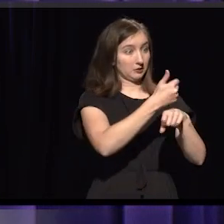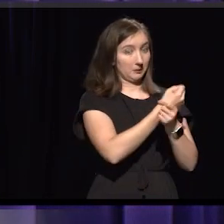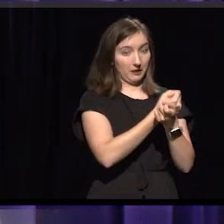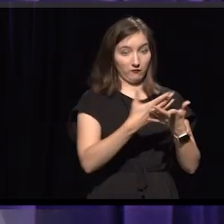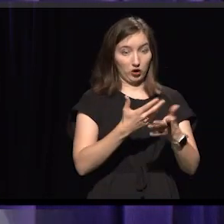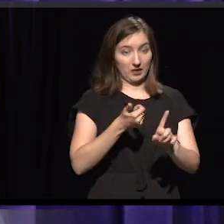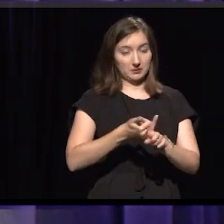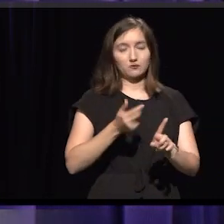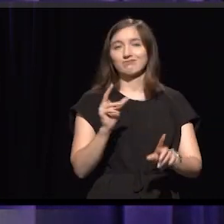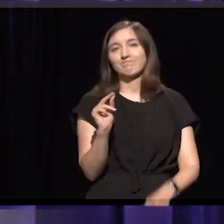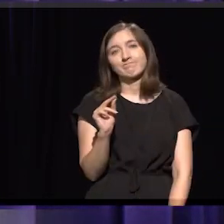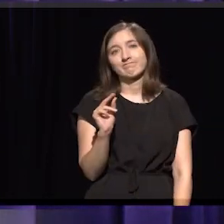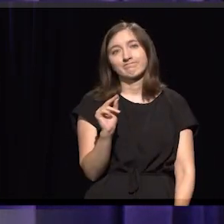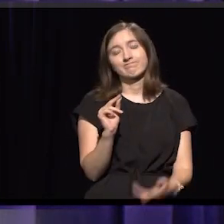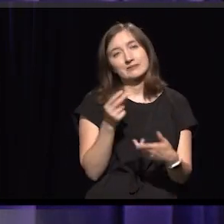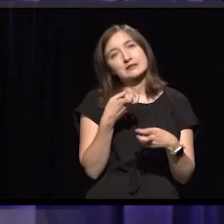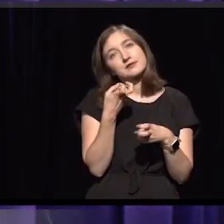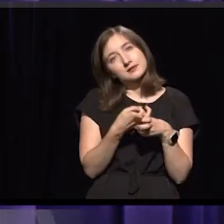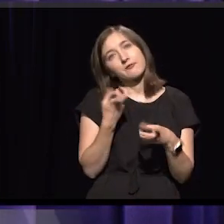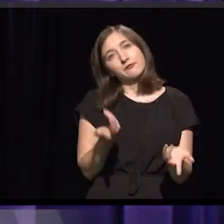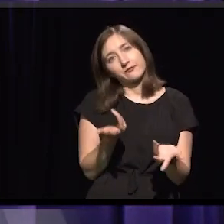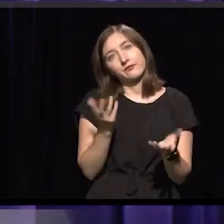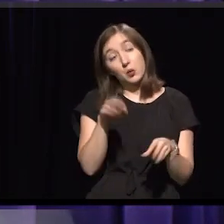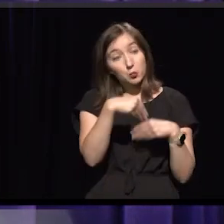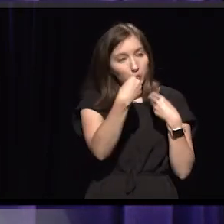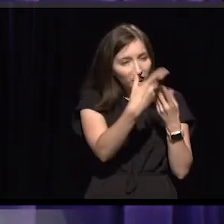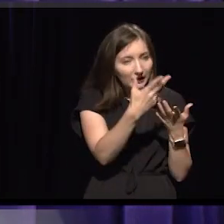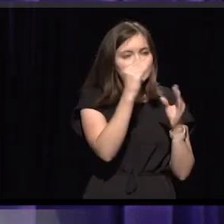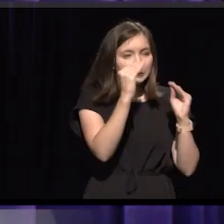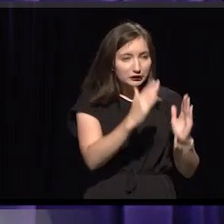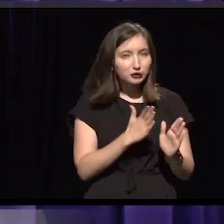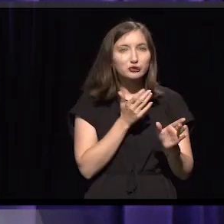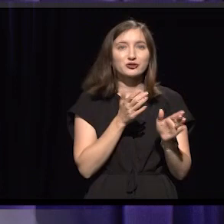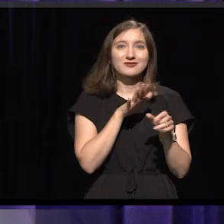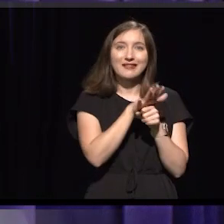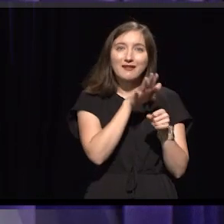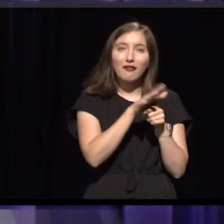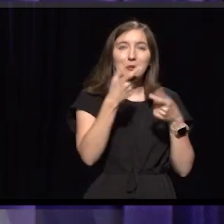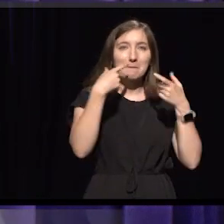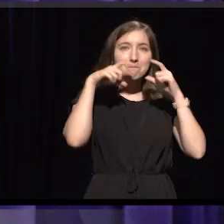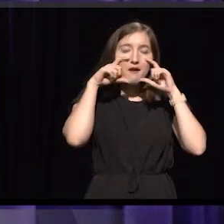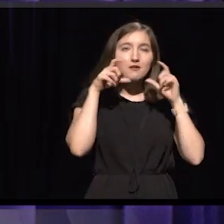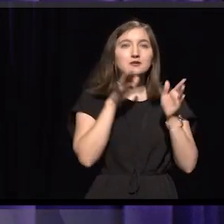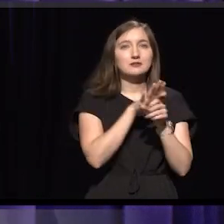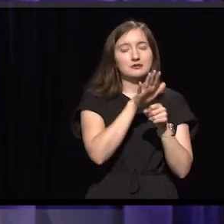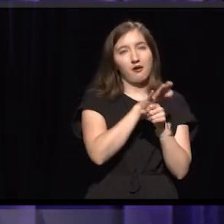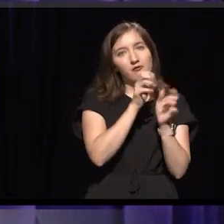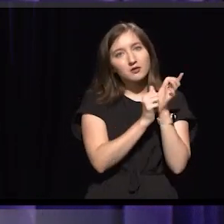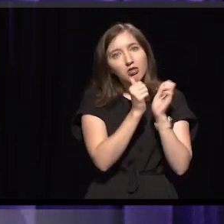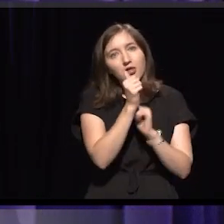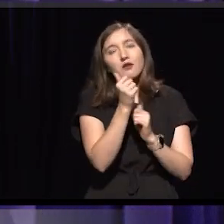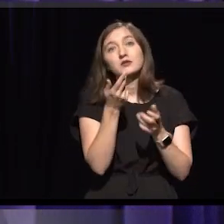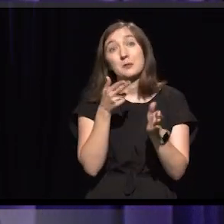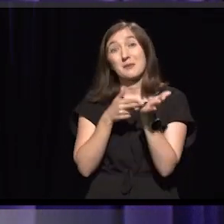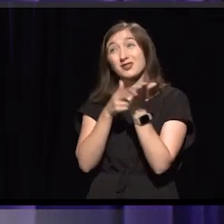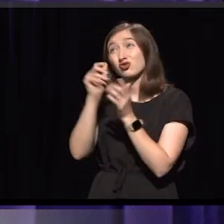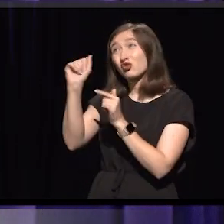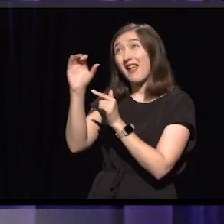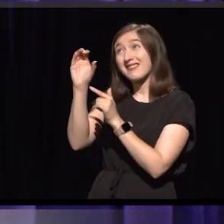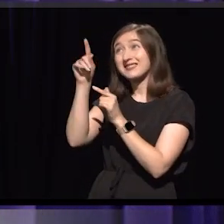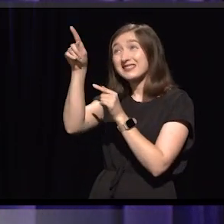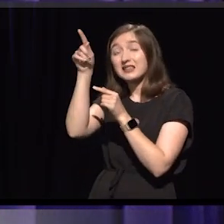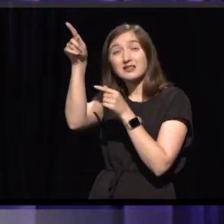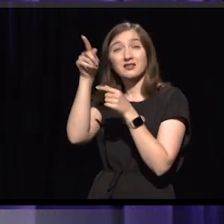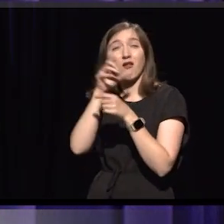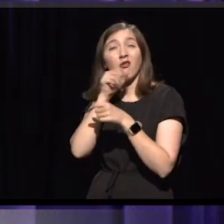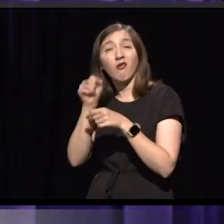teachers and other staff with adequate PPE, making sure your ventilation system is good. Those are some of